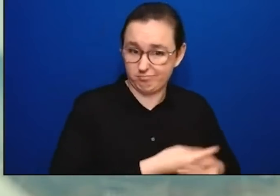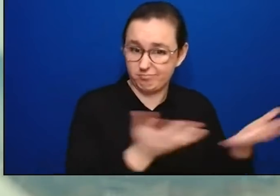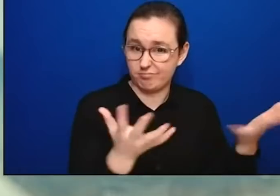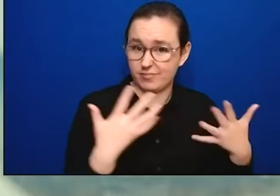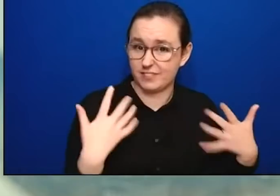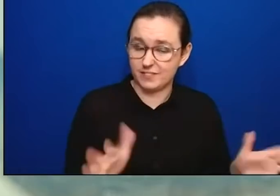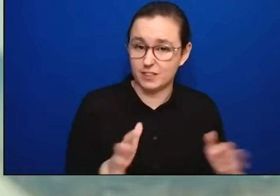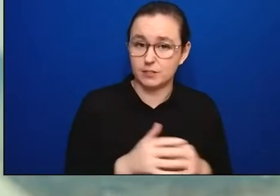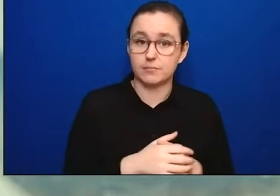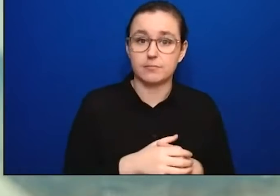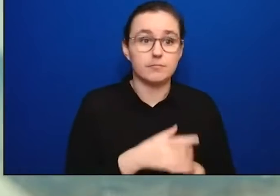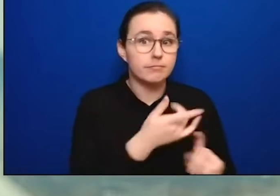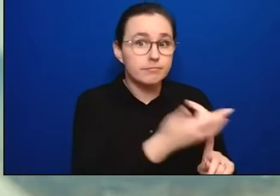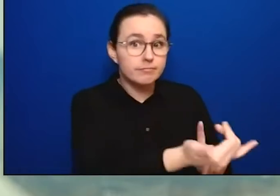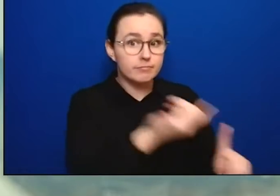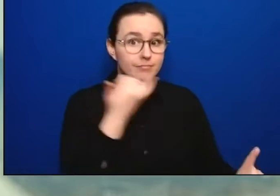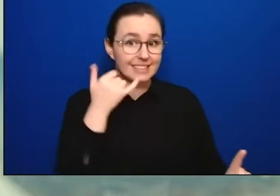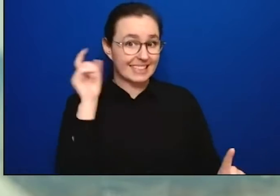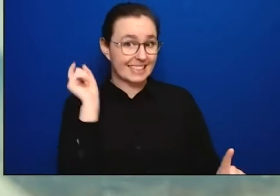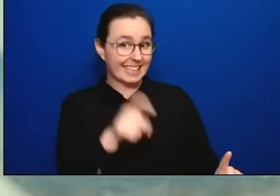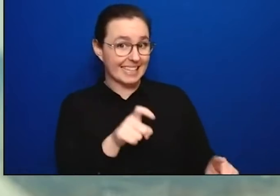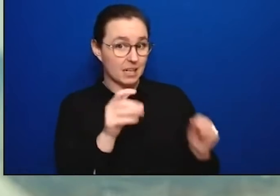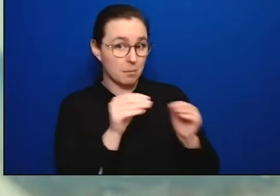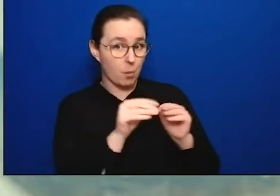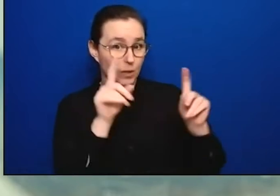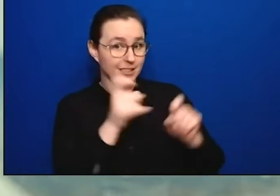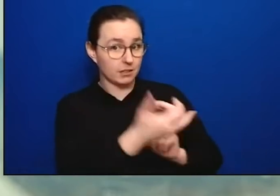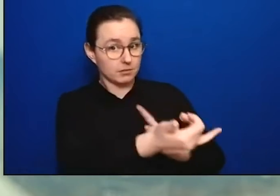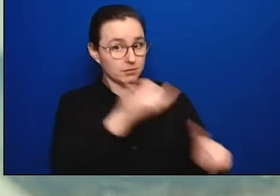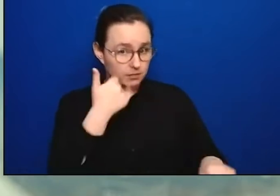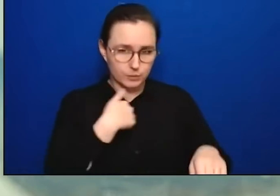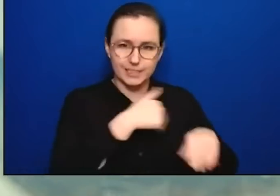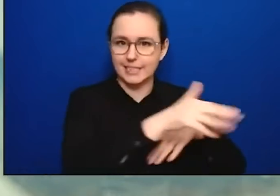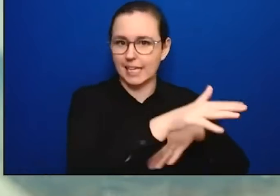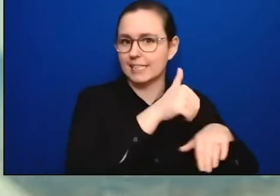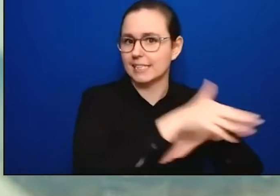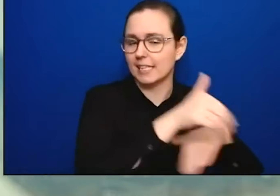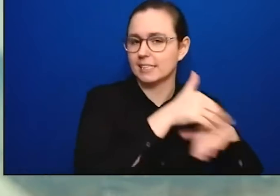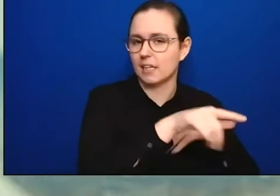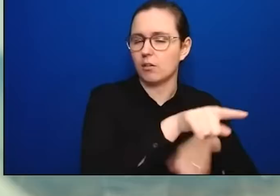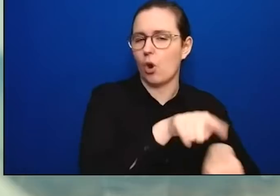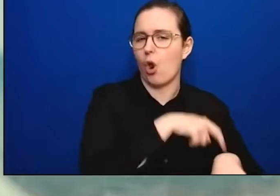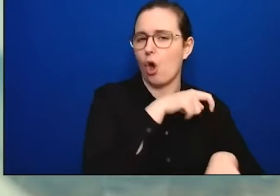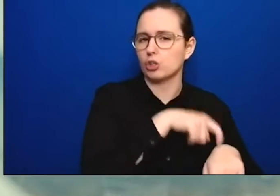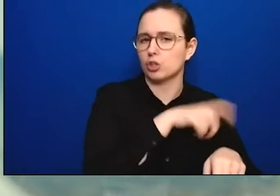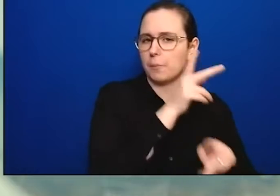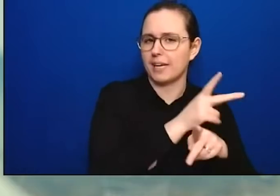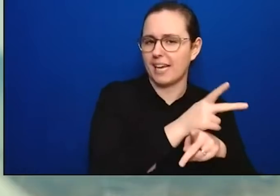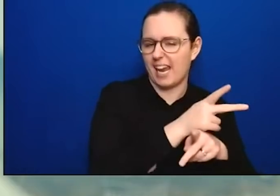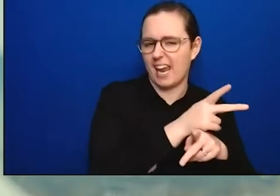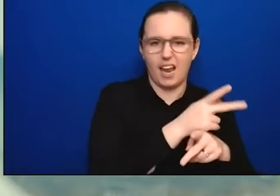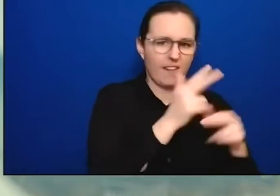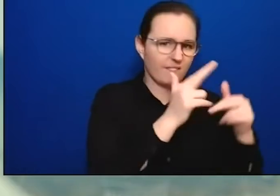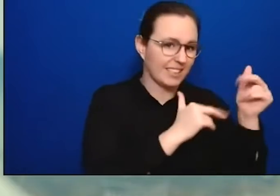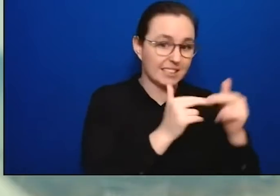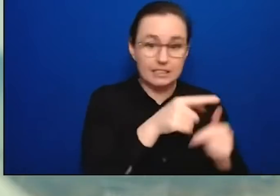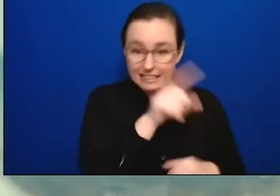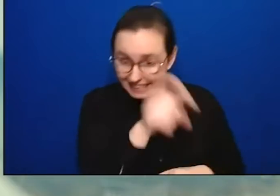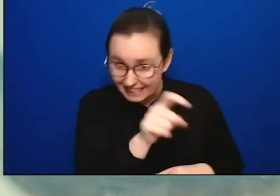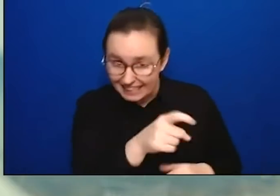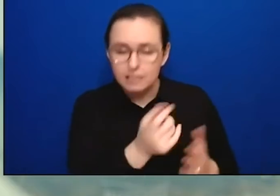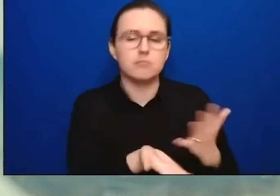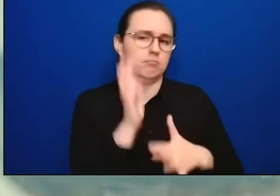late December, I should say. These facilities have a direct line to their health authority if more tests are needed, and we are replenishing supply to long-term